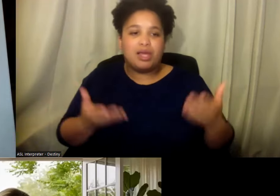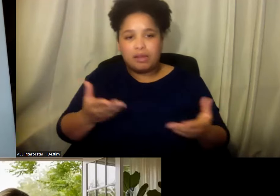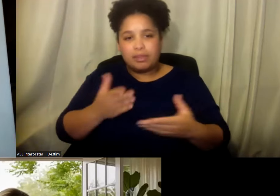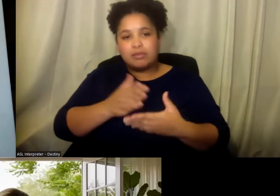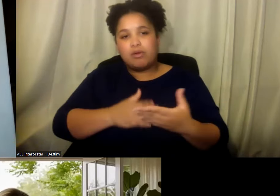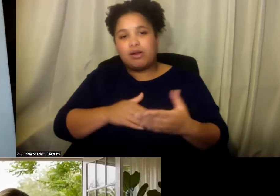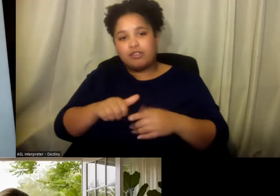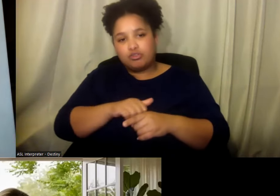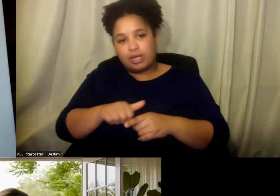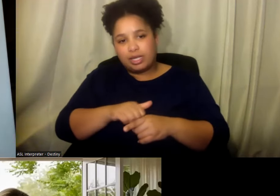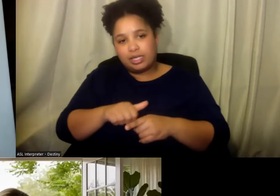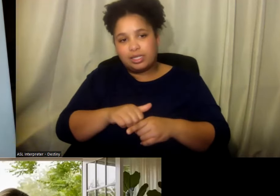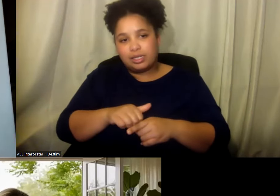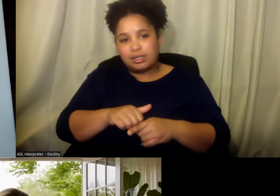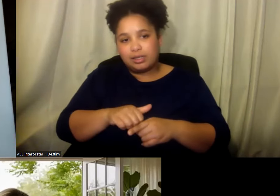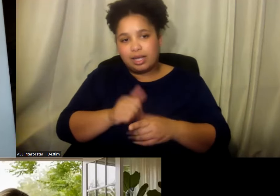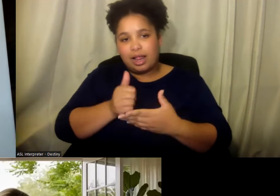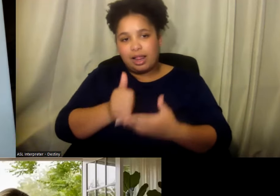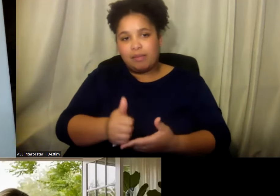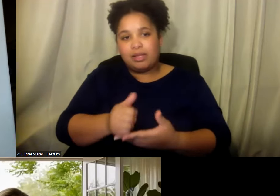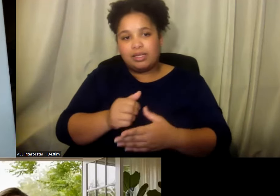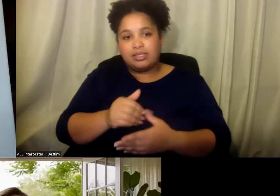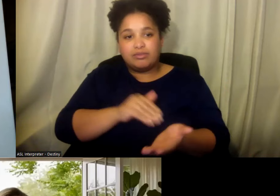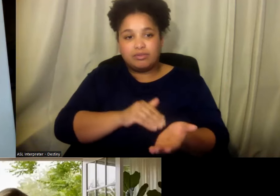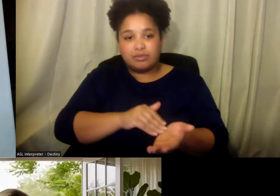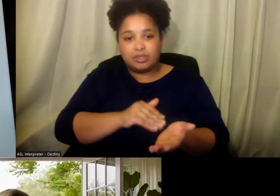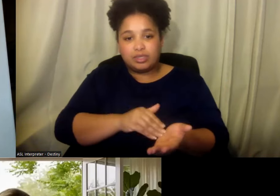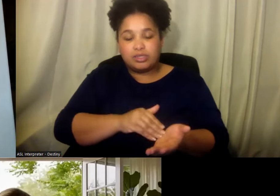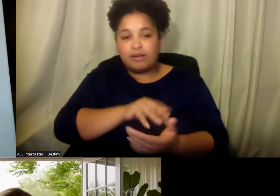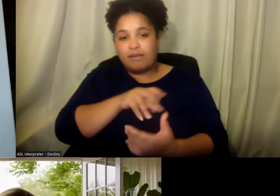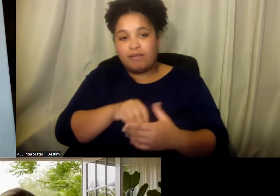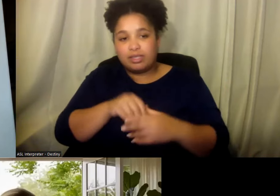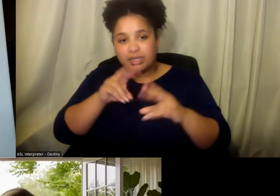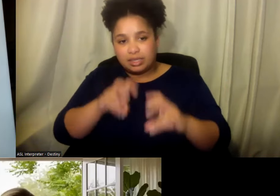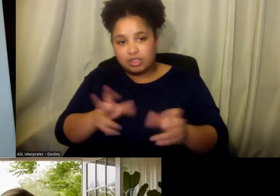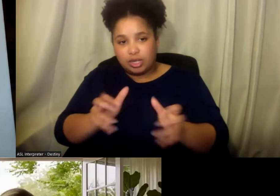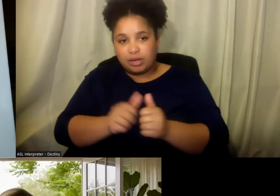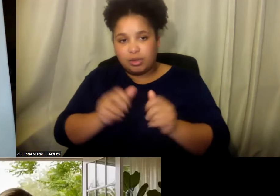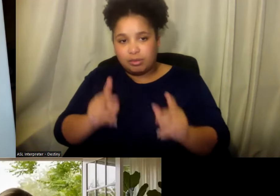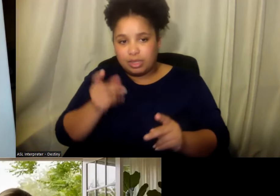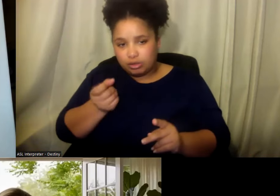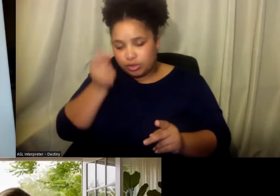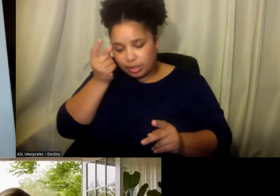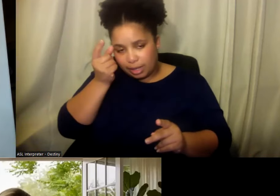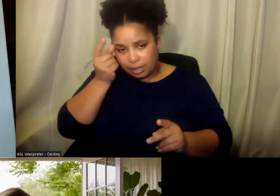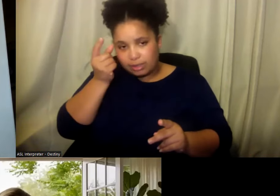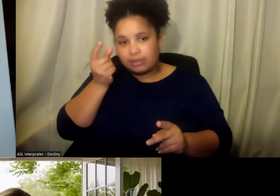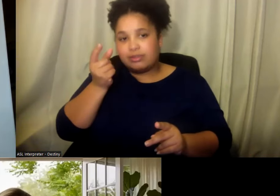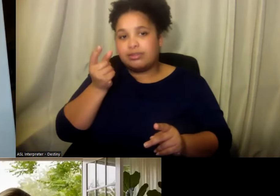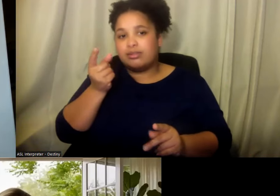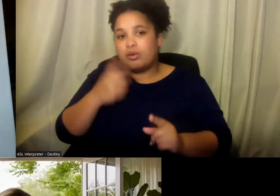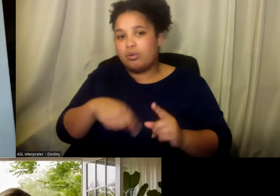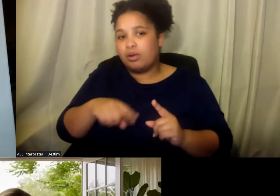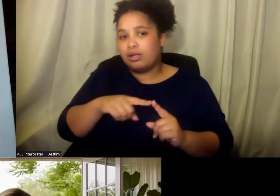of the training is sort of helping physicians that might be doing this assessment or talking with someone understand